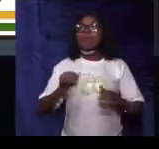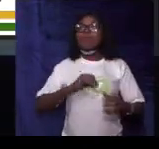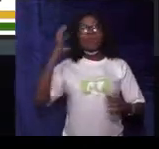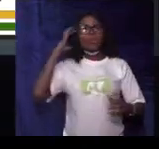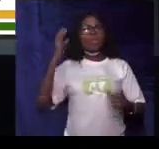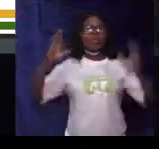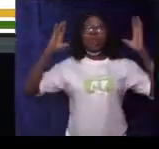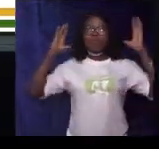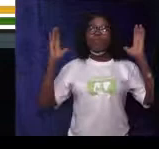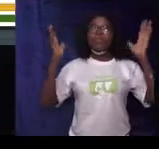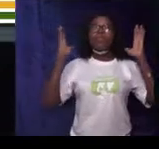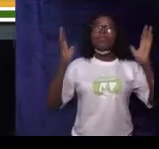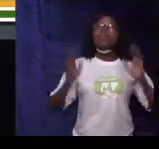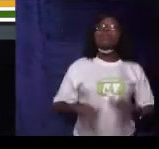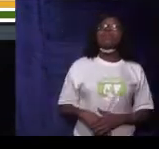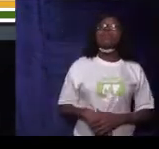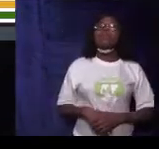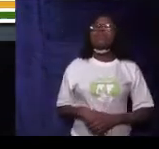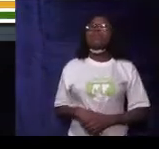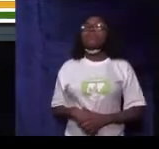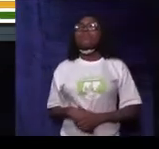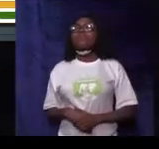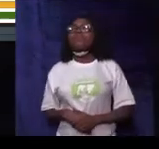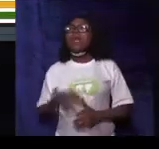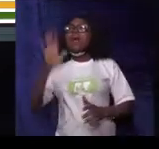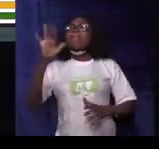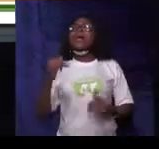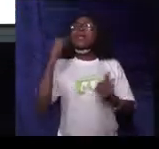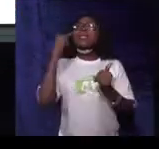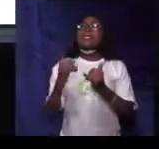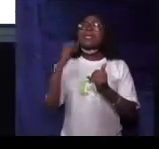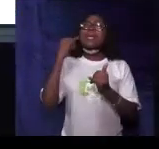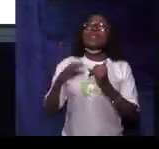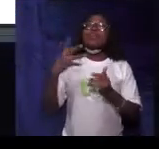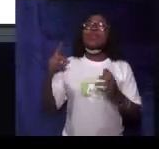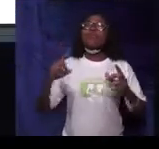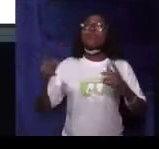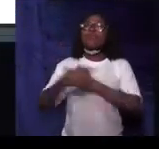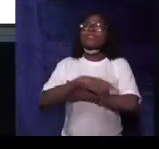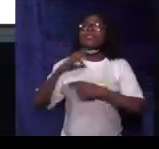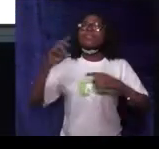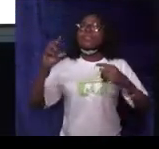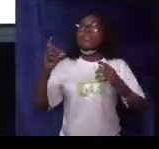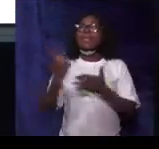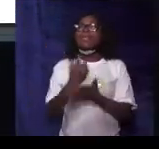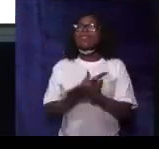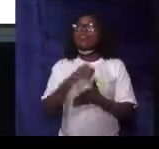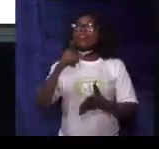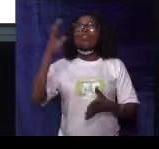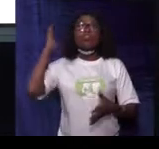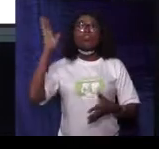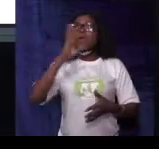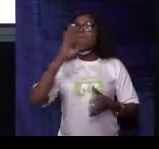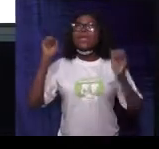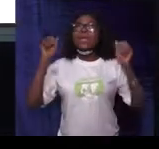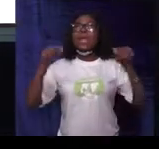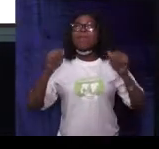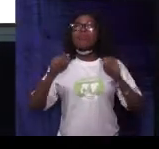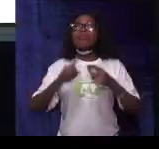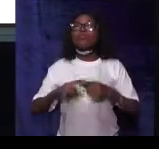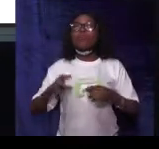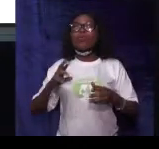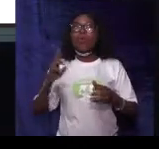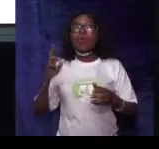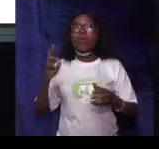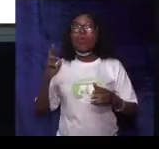pupils? Good. Today's learning objective. By the end of today's lesson, you should